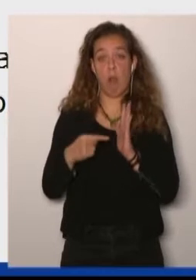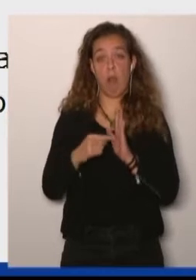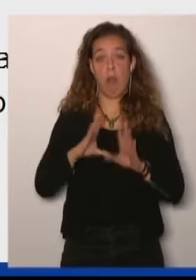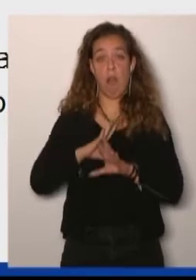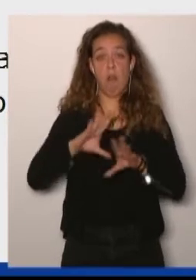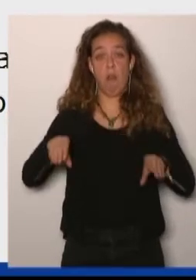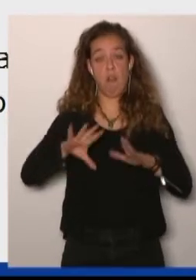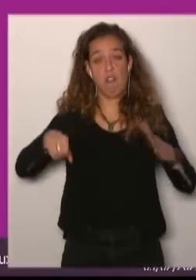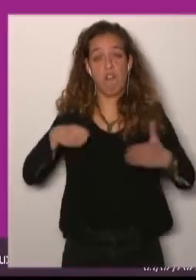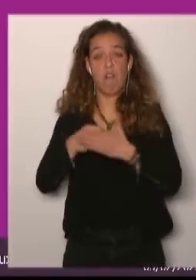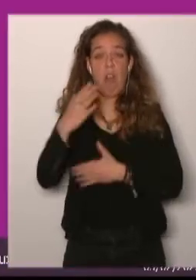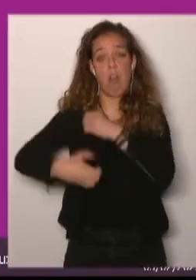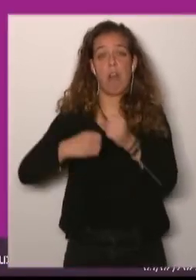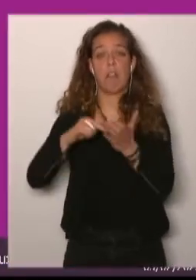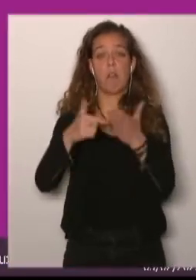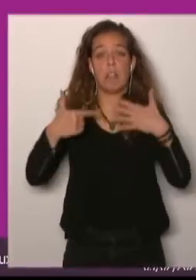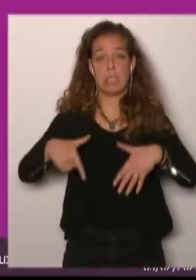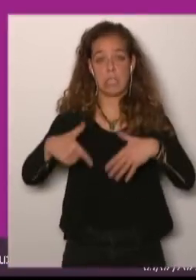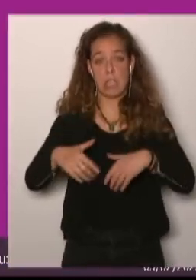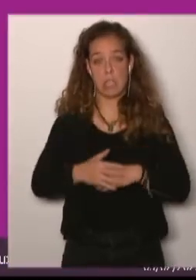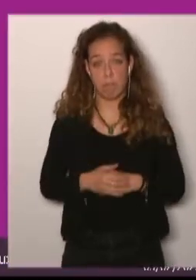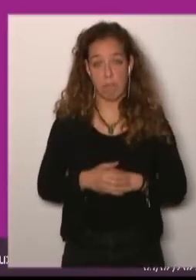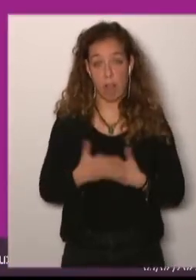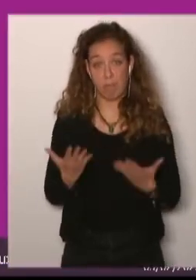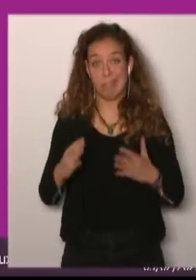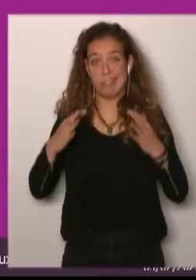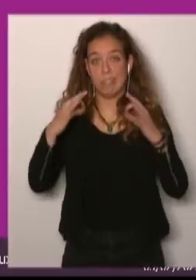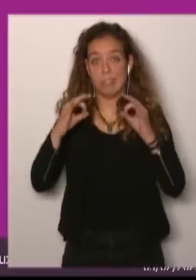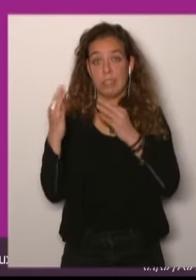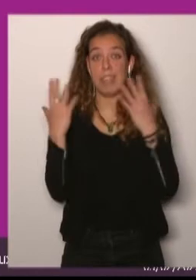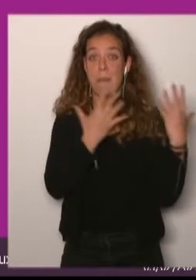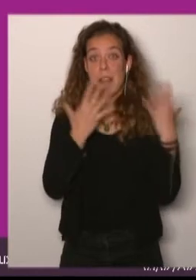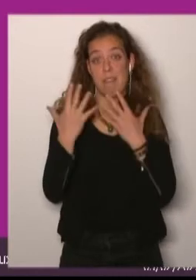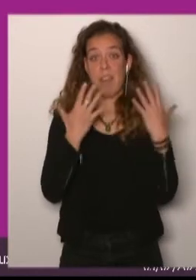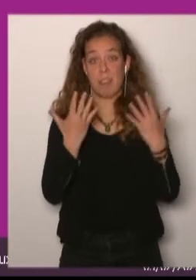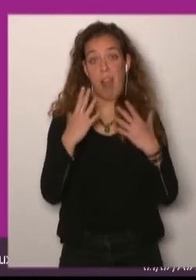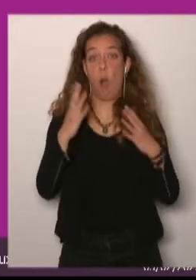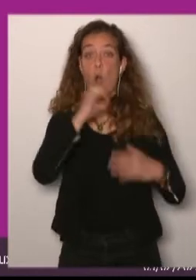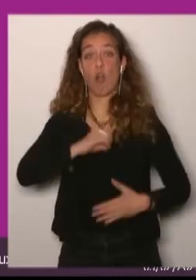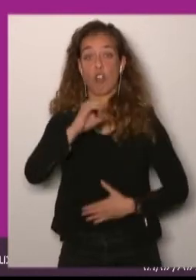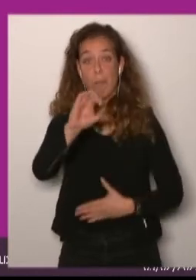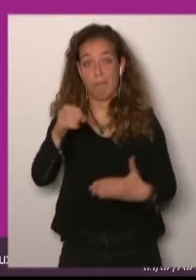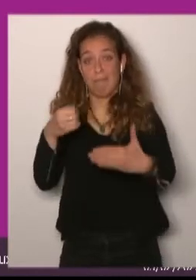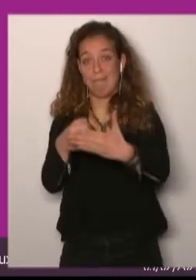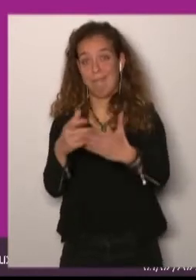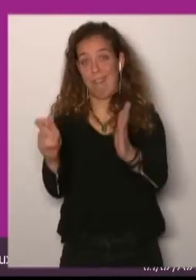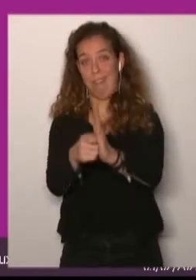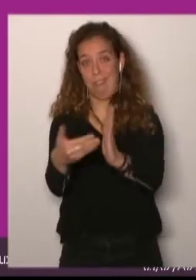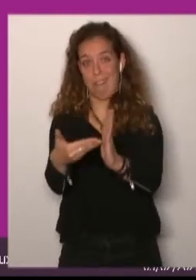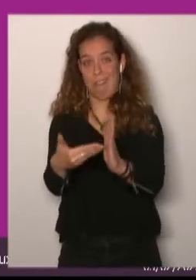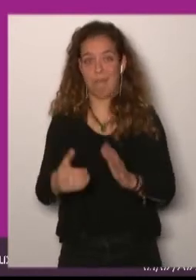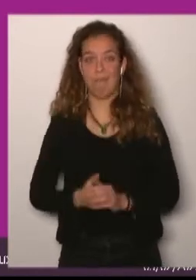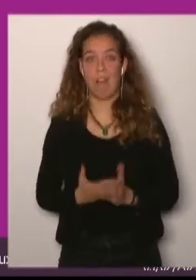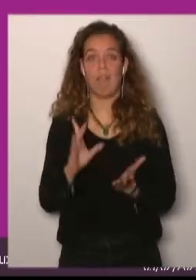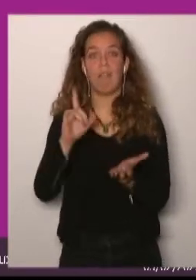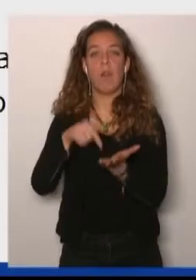year, hosted at the EMA premise. Really created. Sorry, we lost the